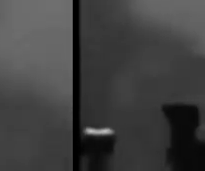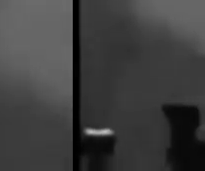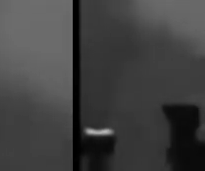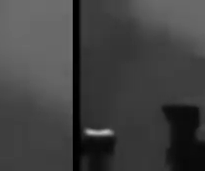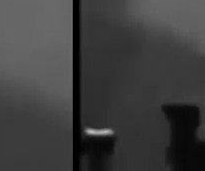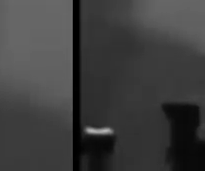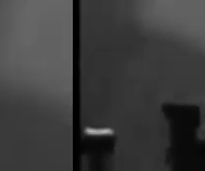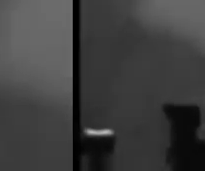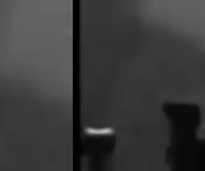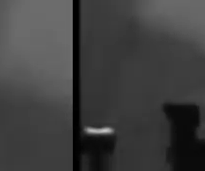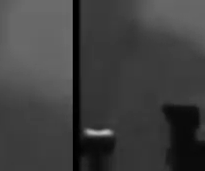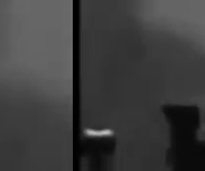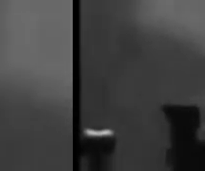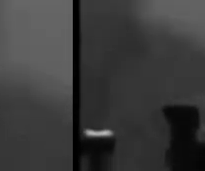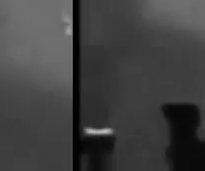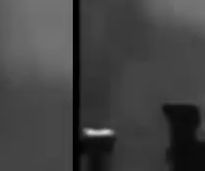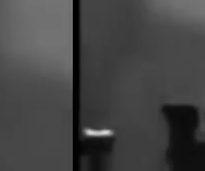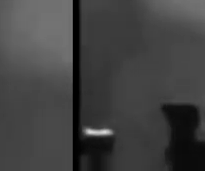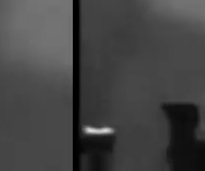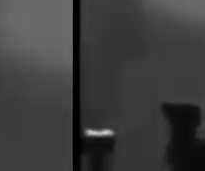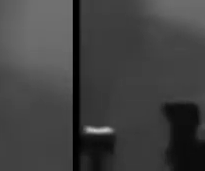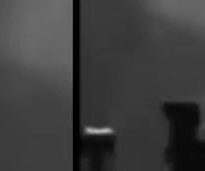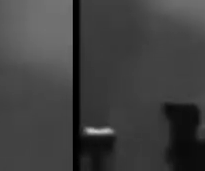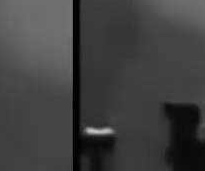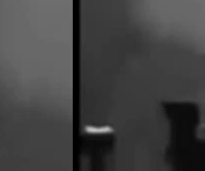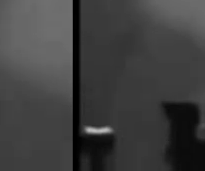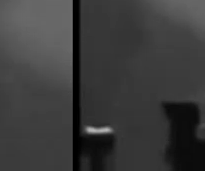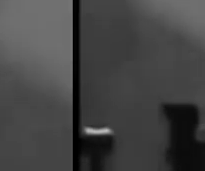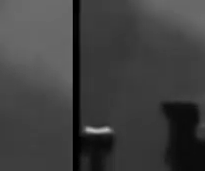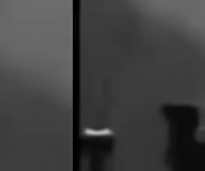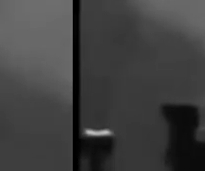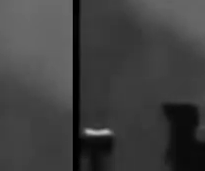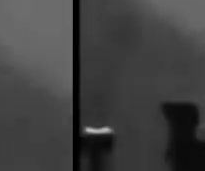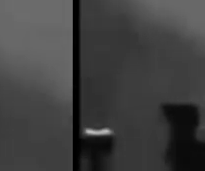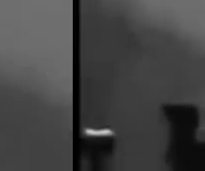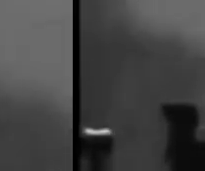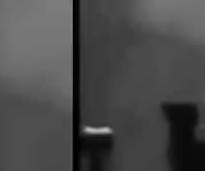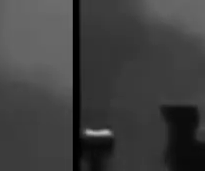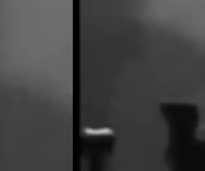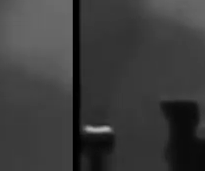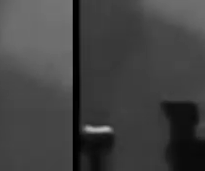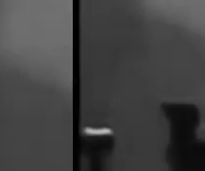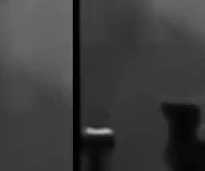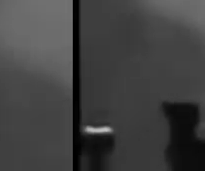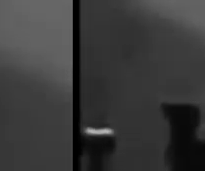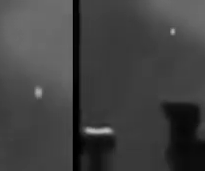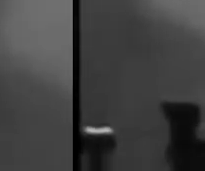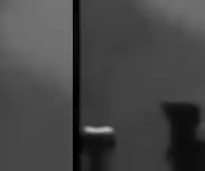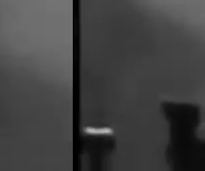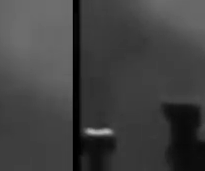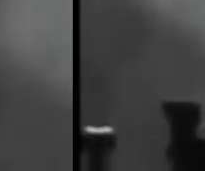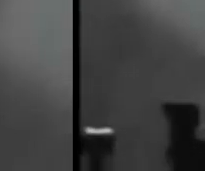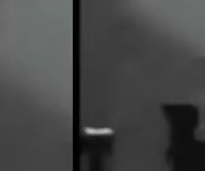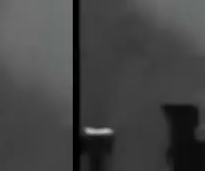fleißig gewesen bin, dass ich gearbeitet habe, dass ich mich in diesen Jahren für dich eingesetzt habe, dass ich anständig meine